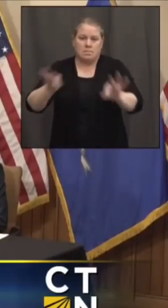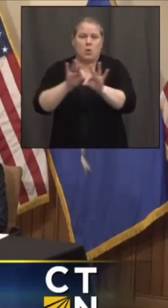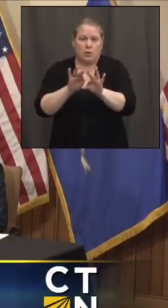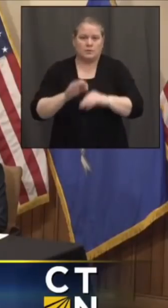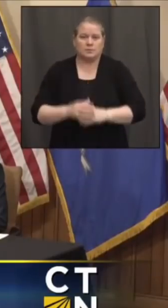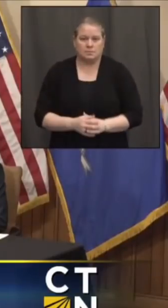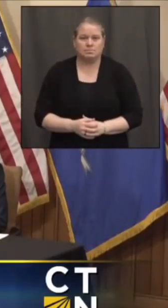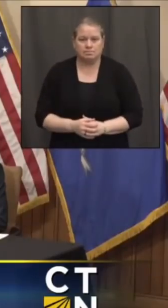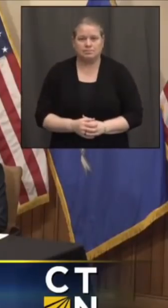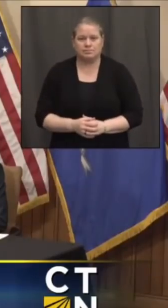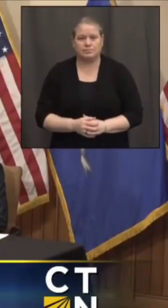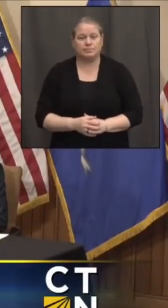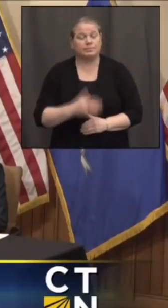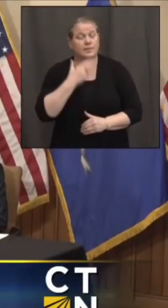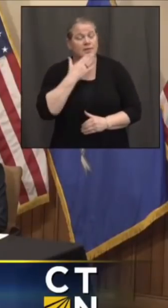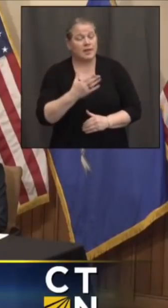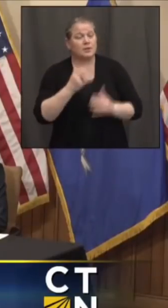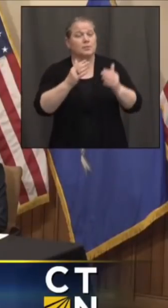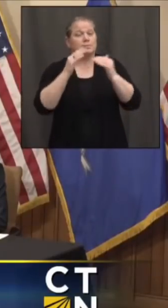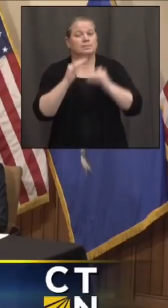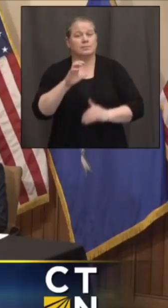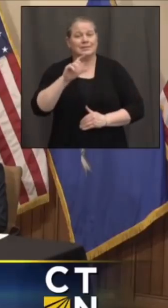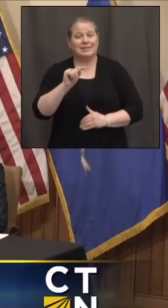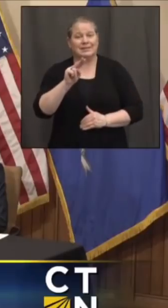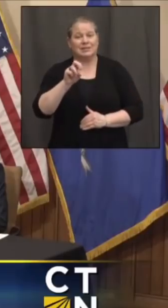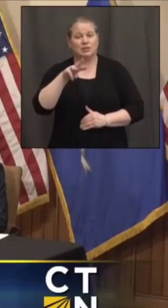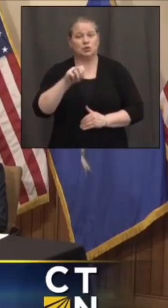CT News Junkie.